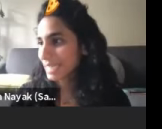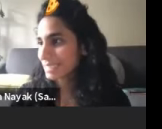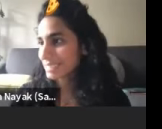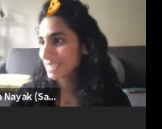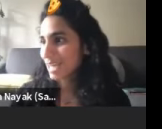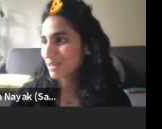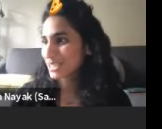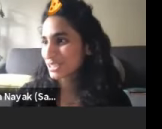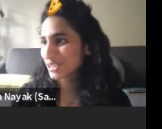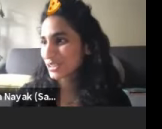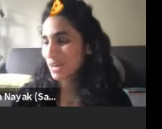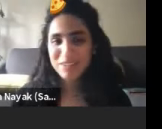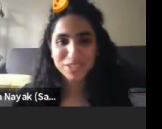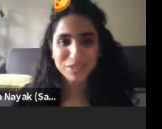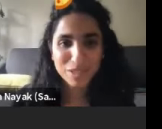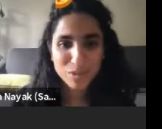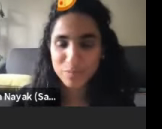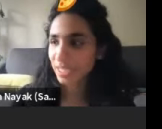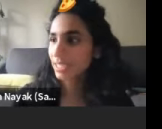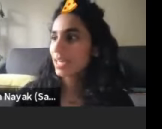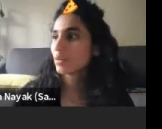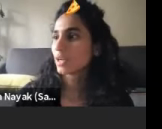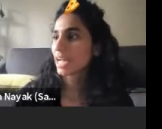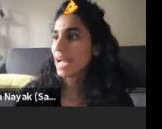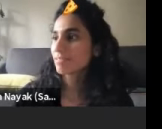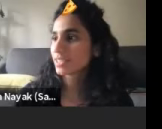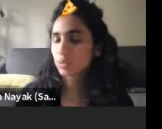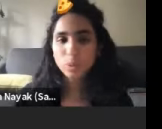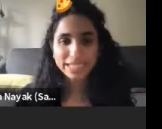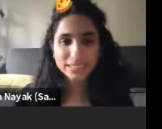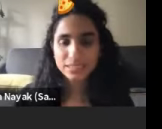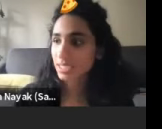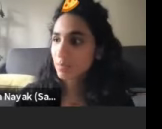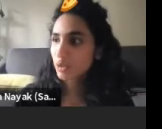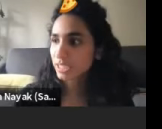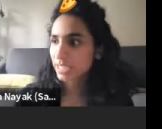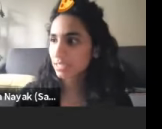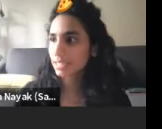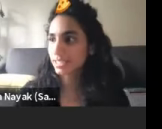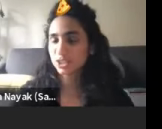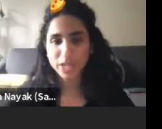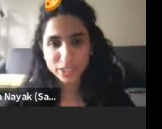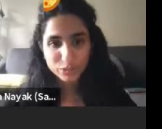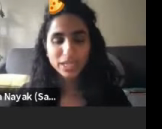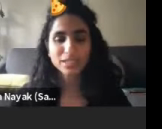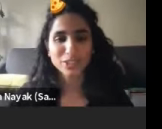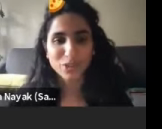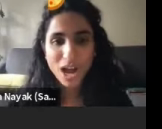my case, I wanted to show you, I have a similar movement where I have this white immune cell that